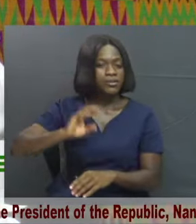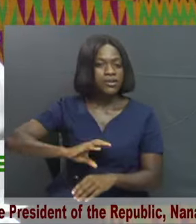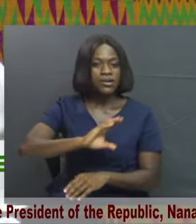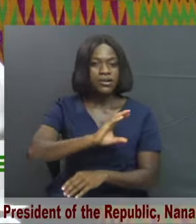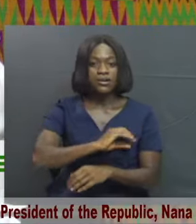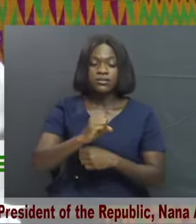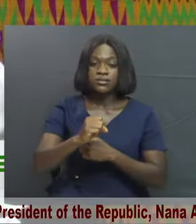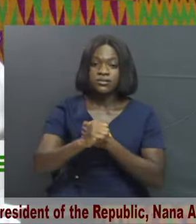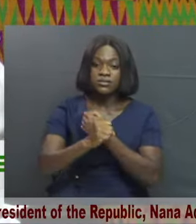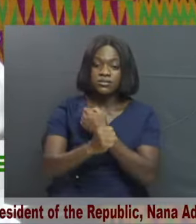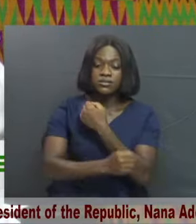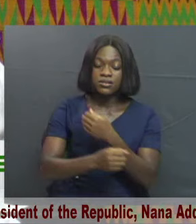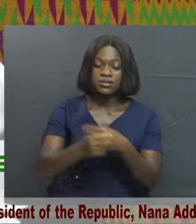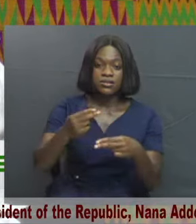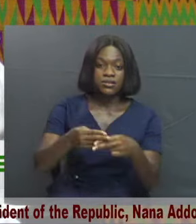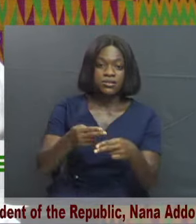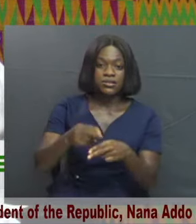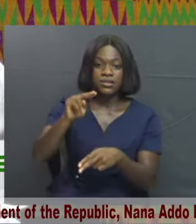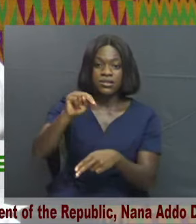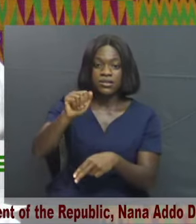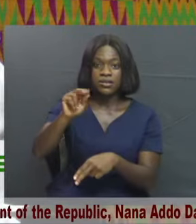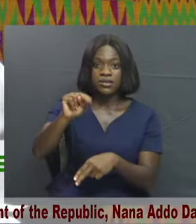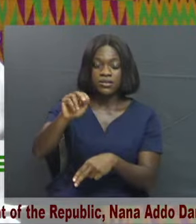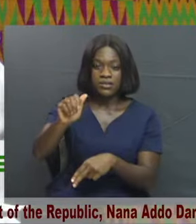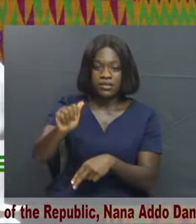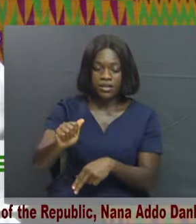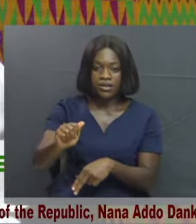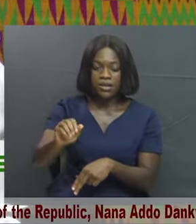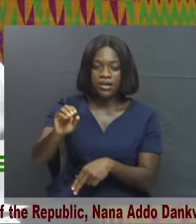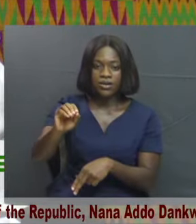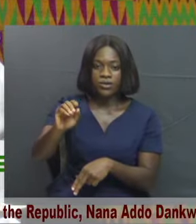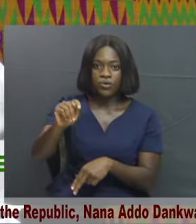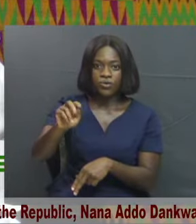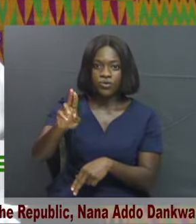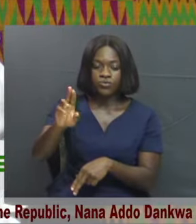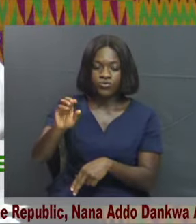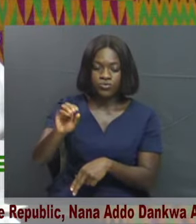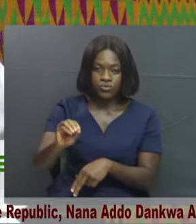State Nana Oto